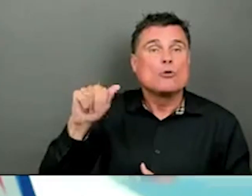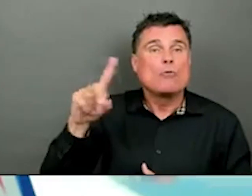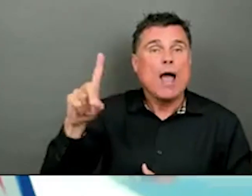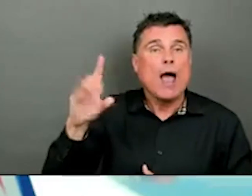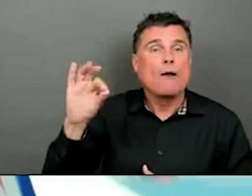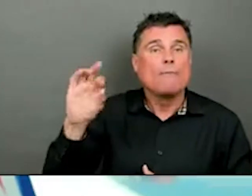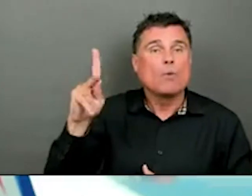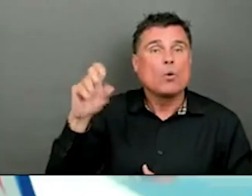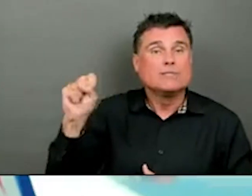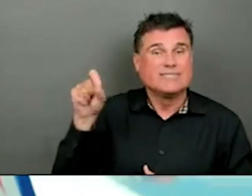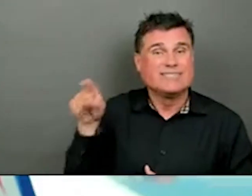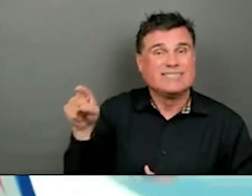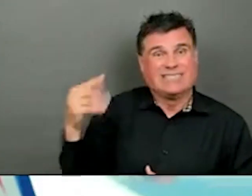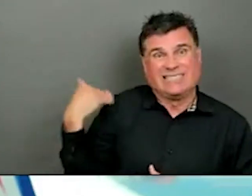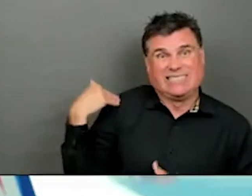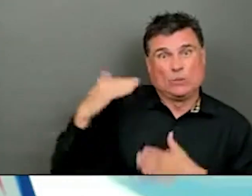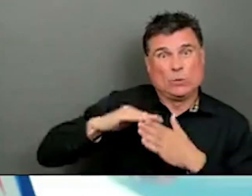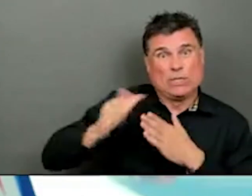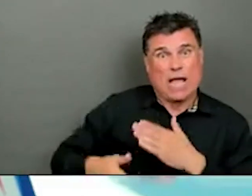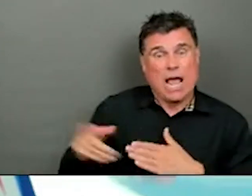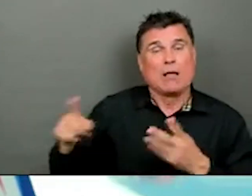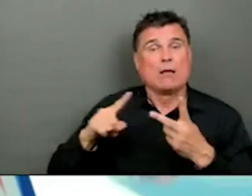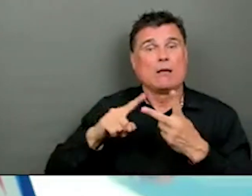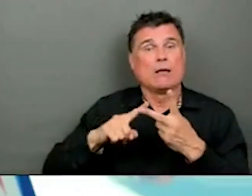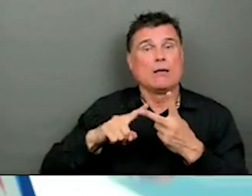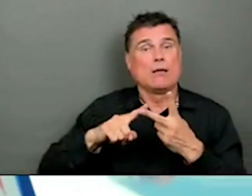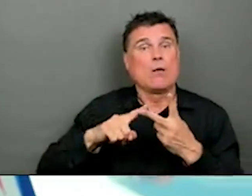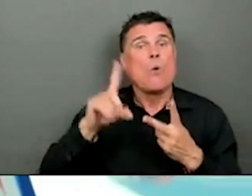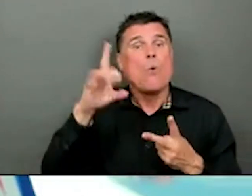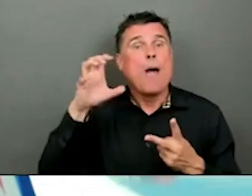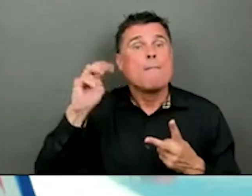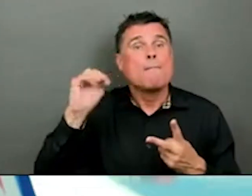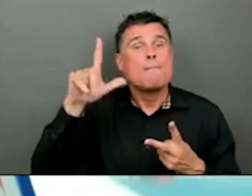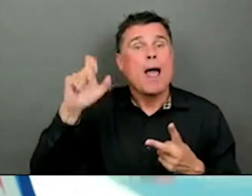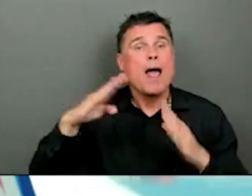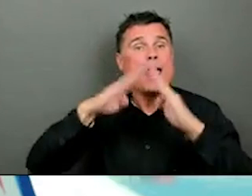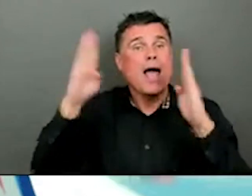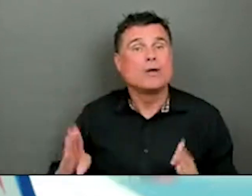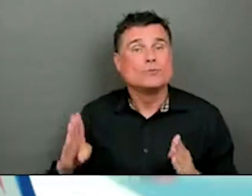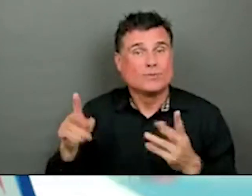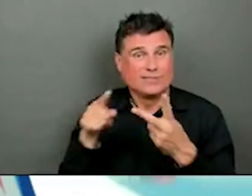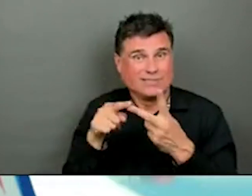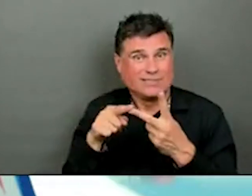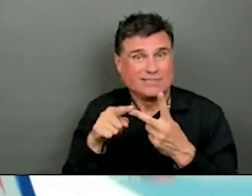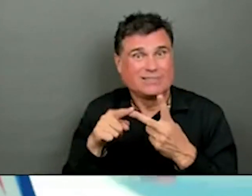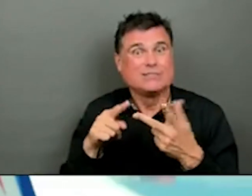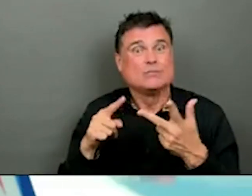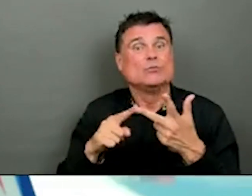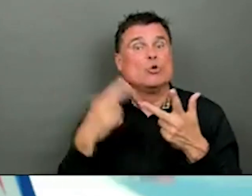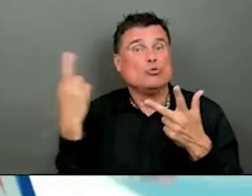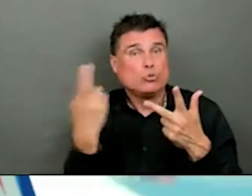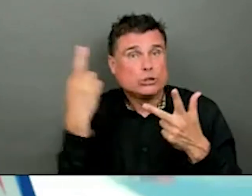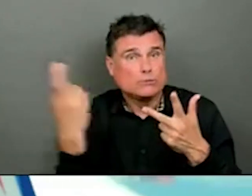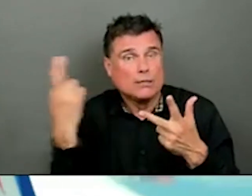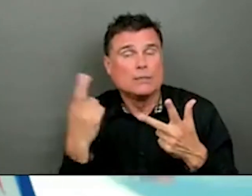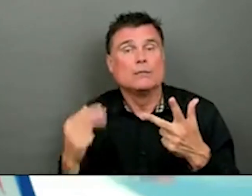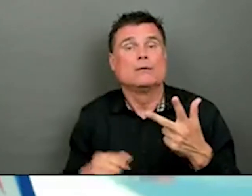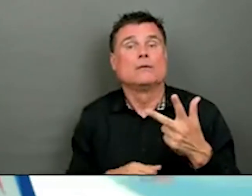in Richmond, which we were getting questions on, and we're looking at as we provide this information.